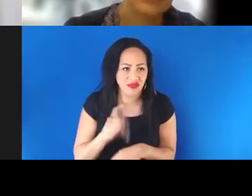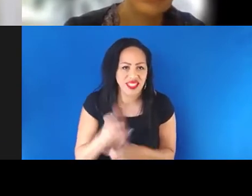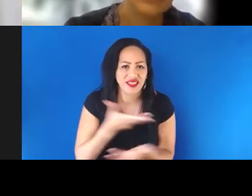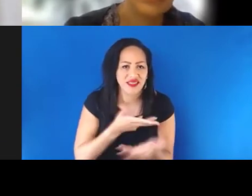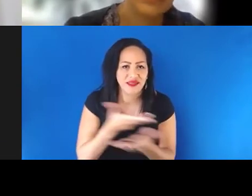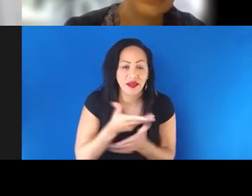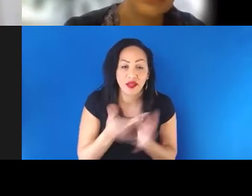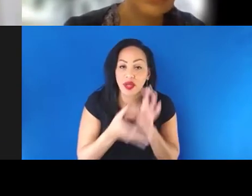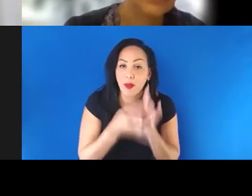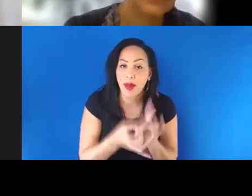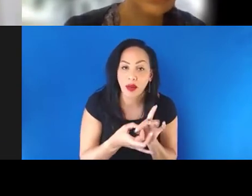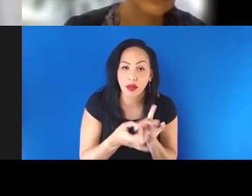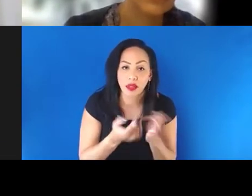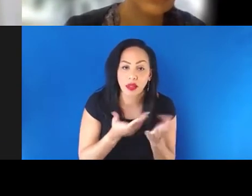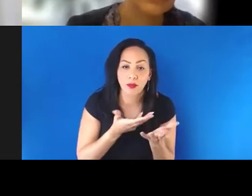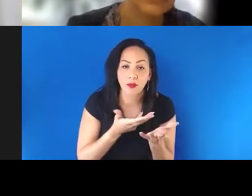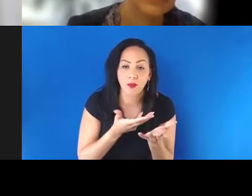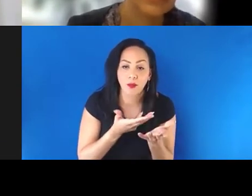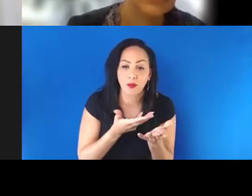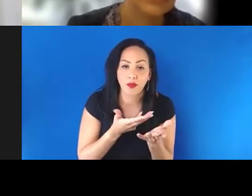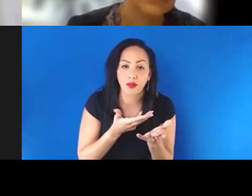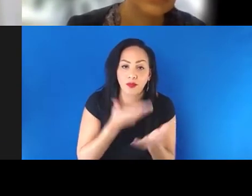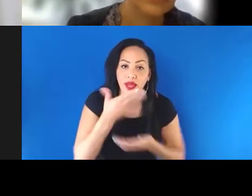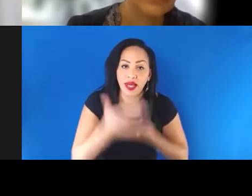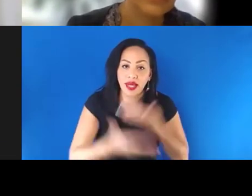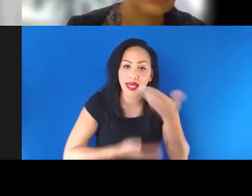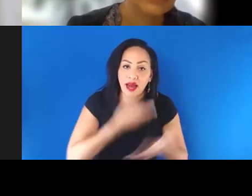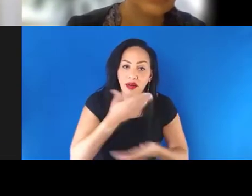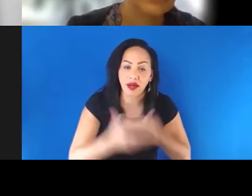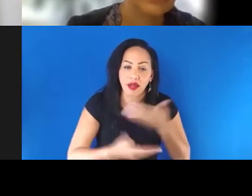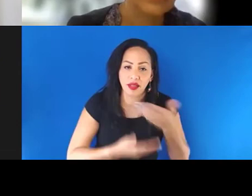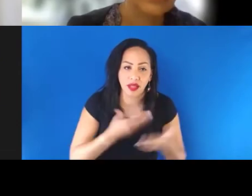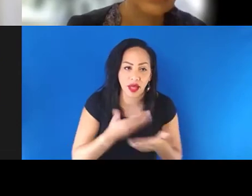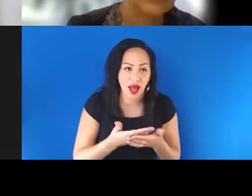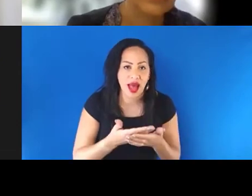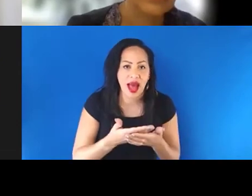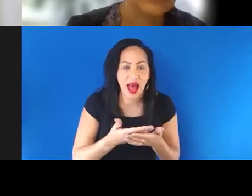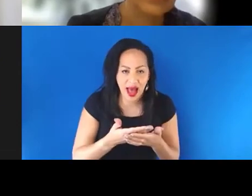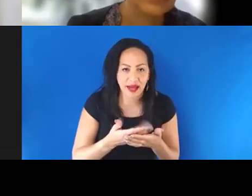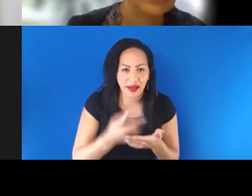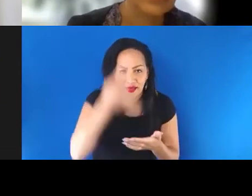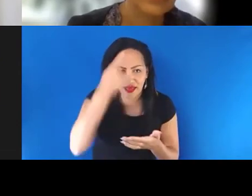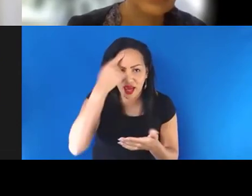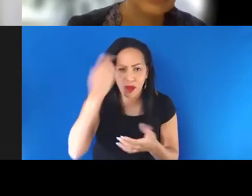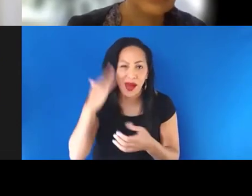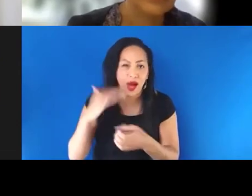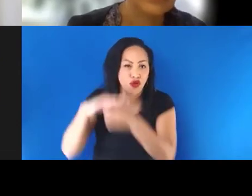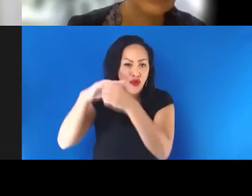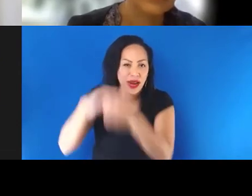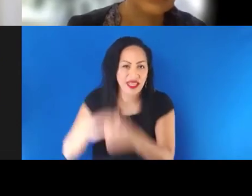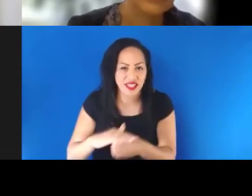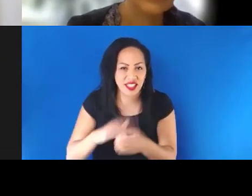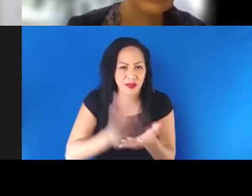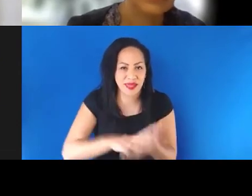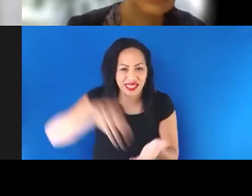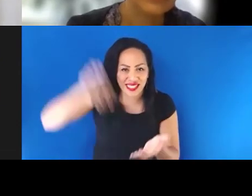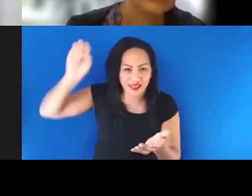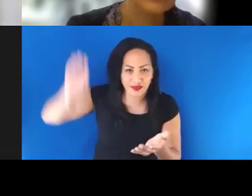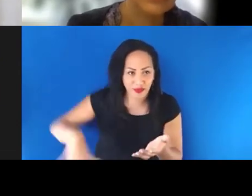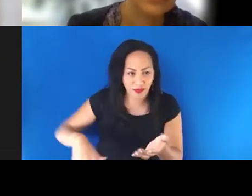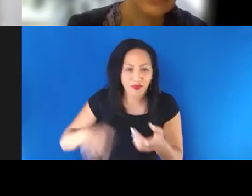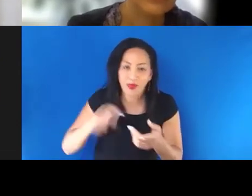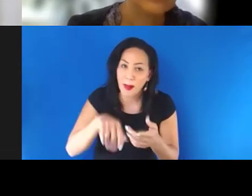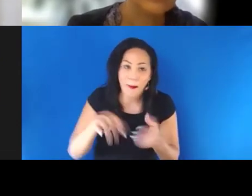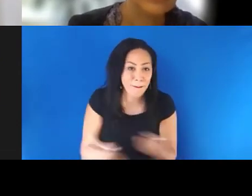narratives and the need to deconstruct them around race, you know, power is at the heart of that. These power differentials